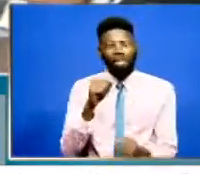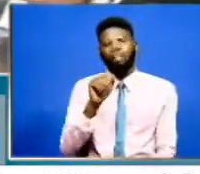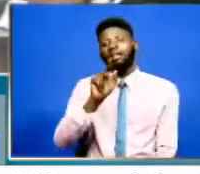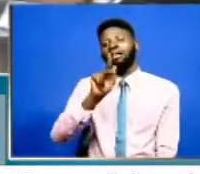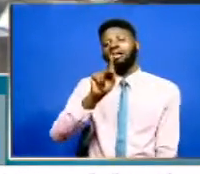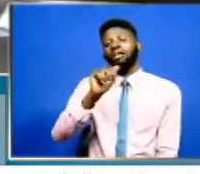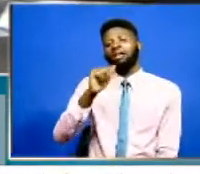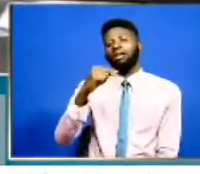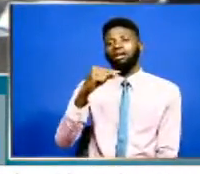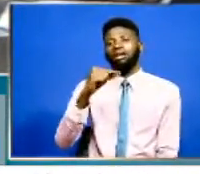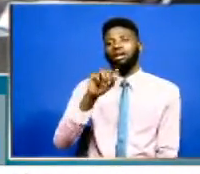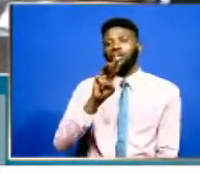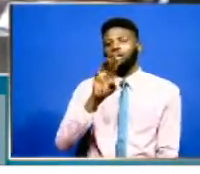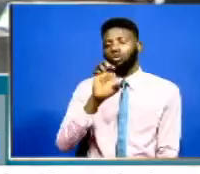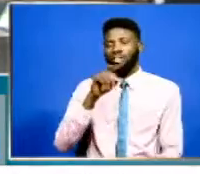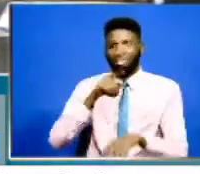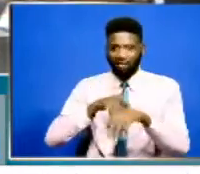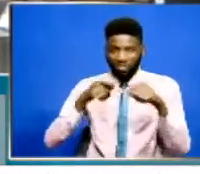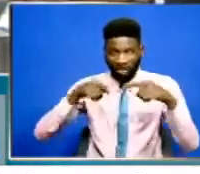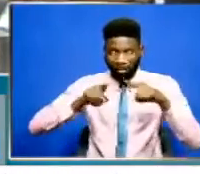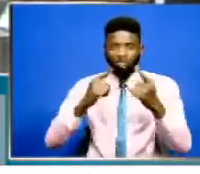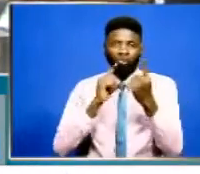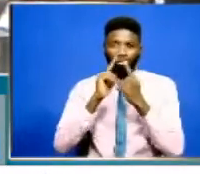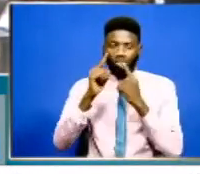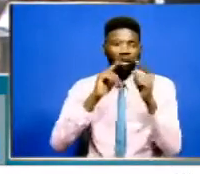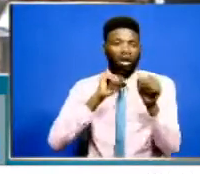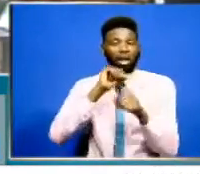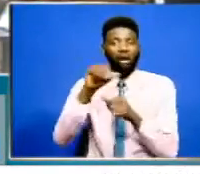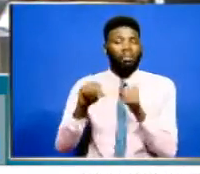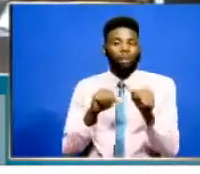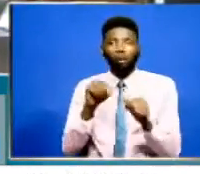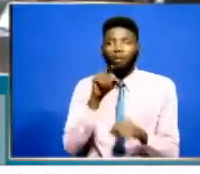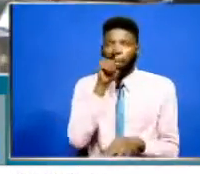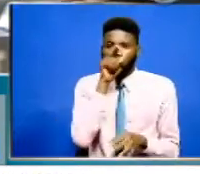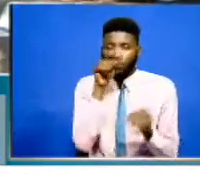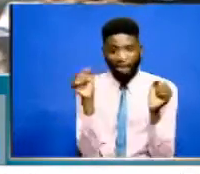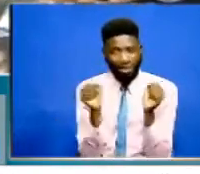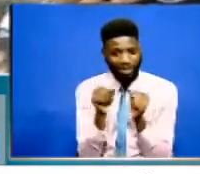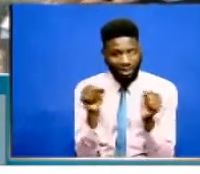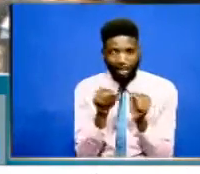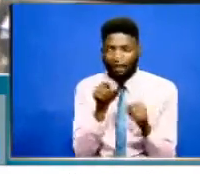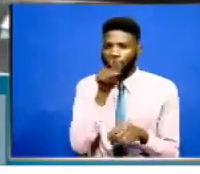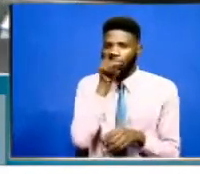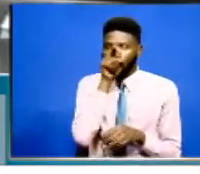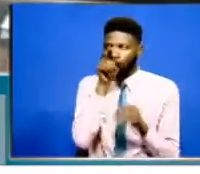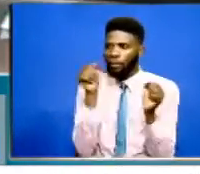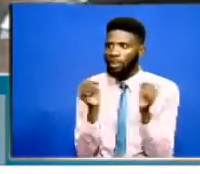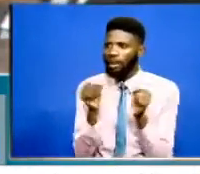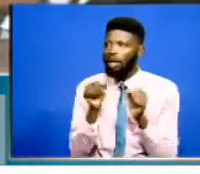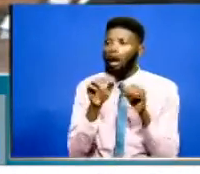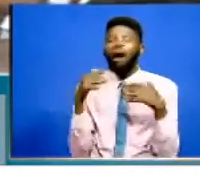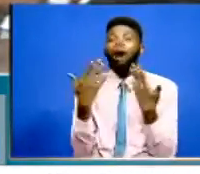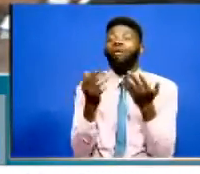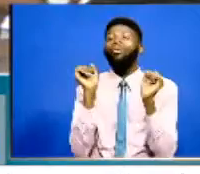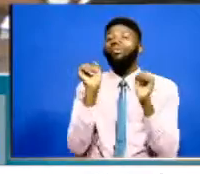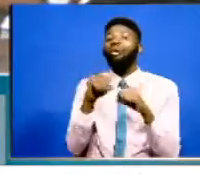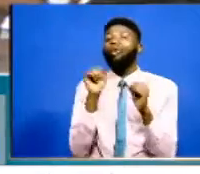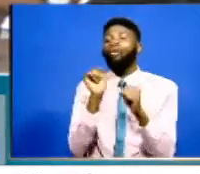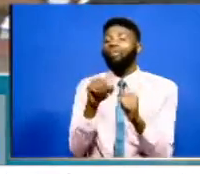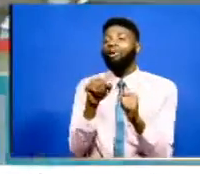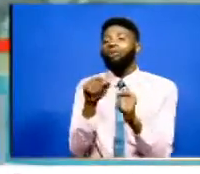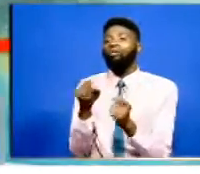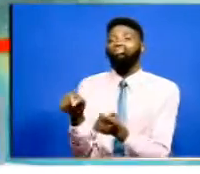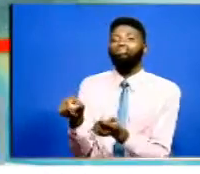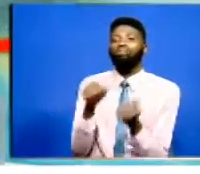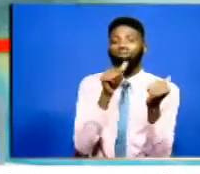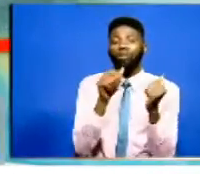especially when he talks about matters of malaria. He talks about malaria eradication or zero malaria starts